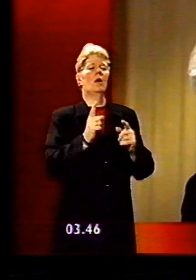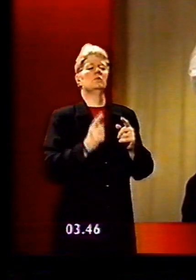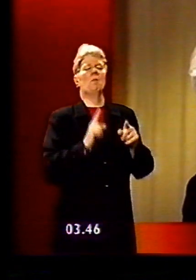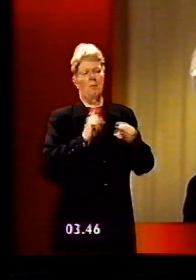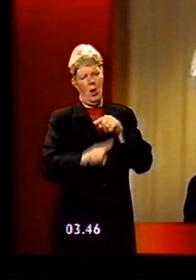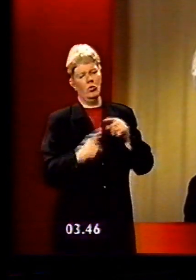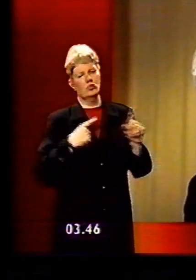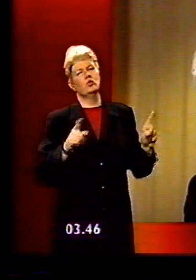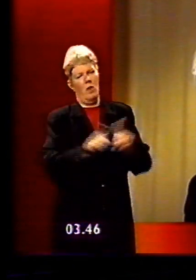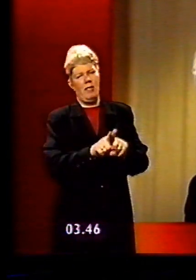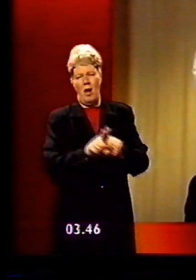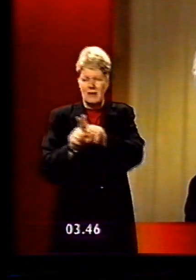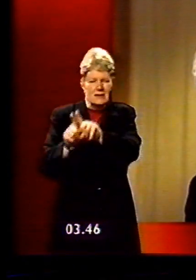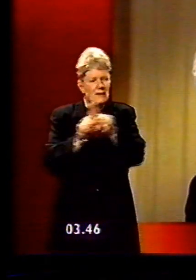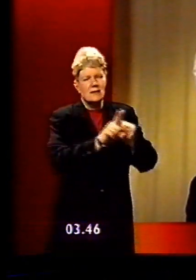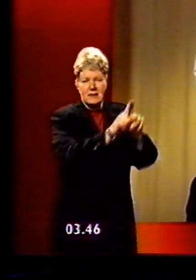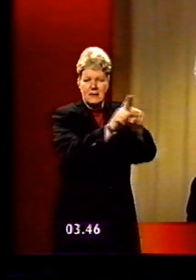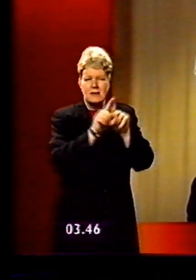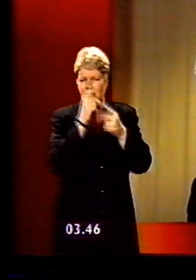but